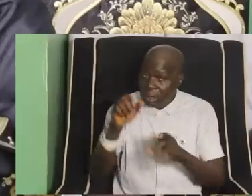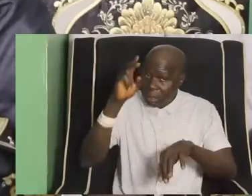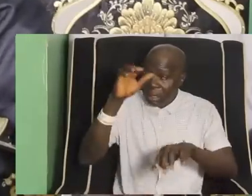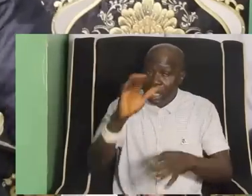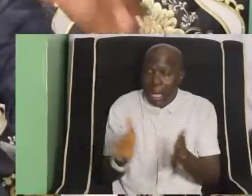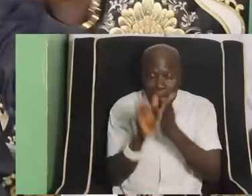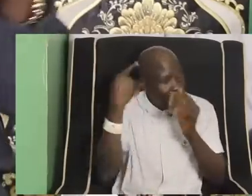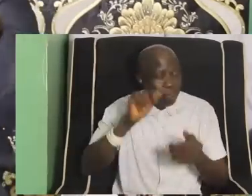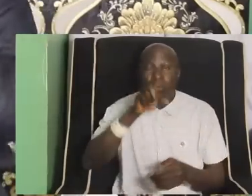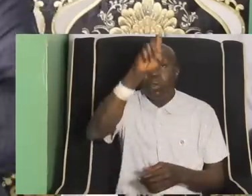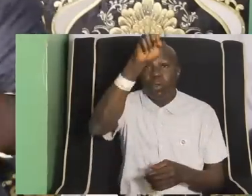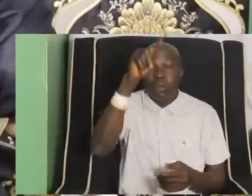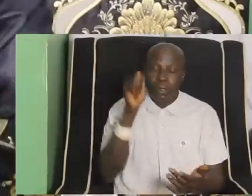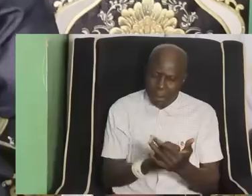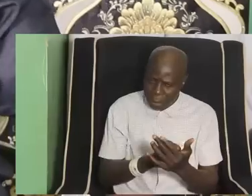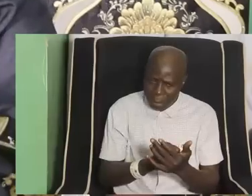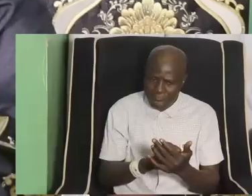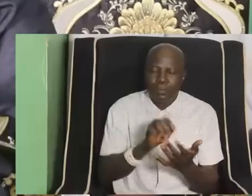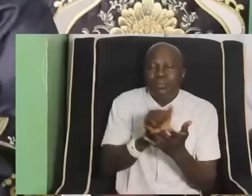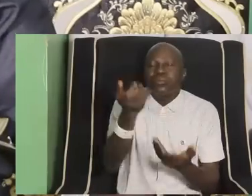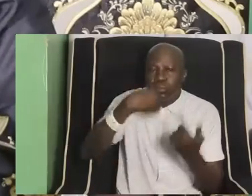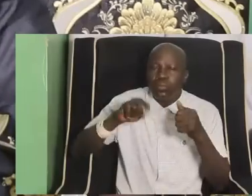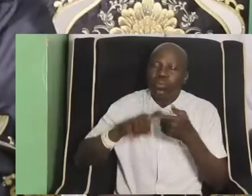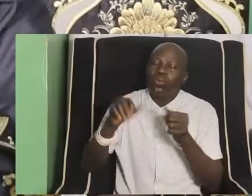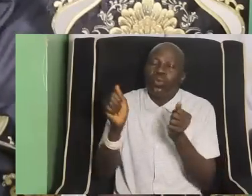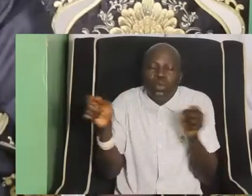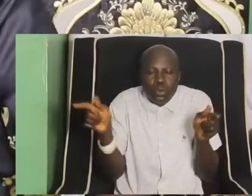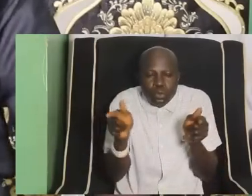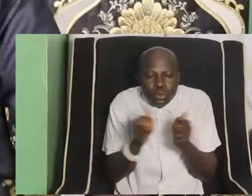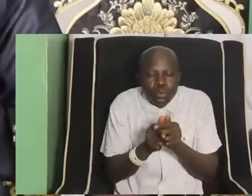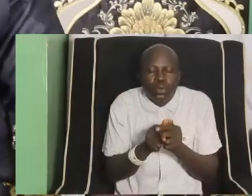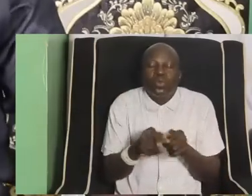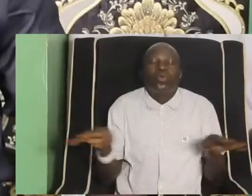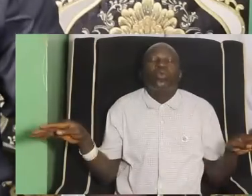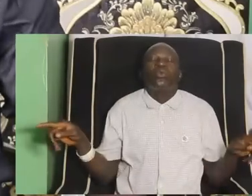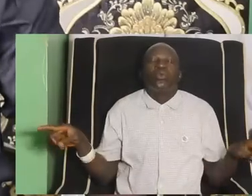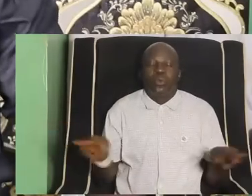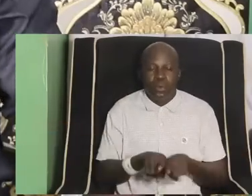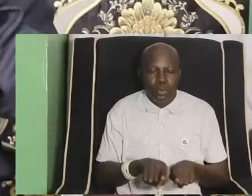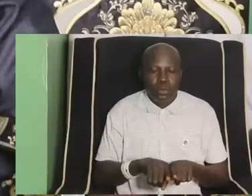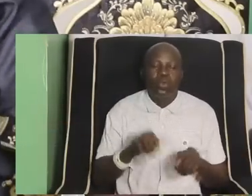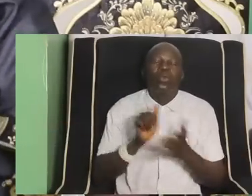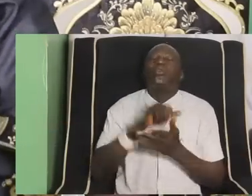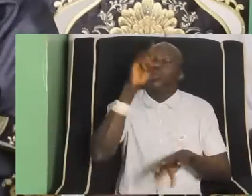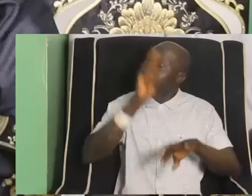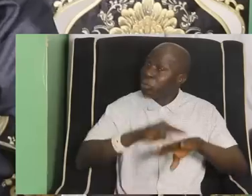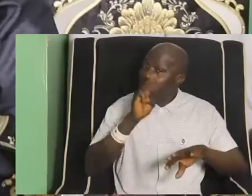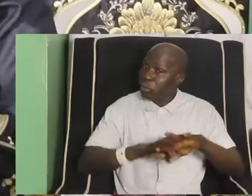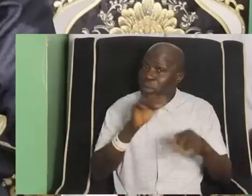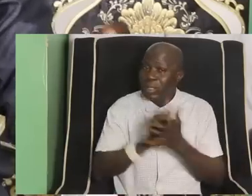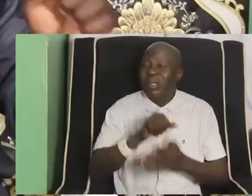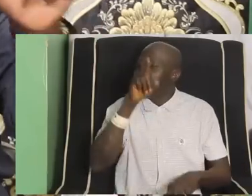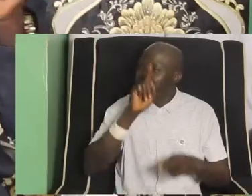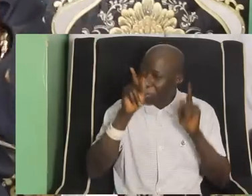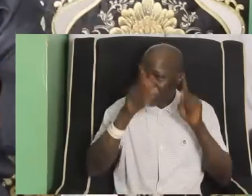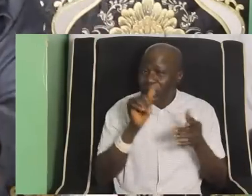say 100,000. I want 100%. It's not 100%. So, kose kilo fe ni yen ko ki e sara. If you want the person to be careful.